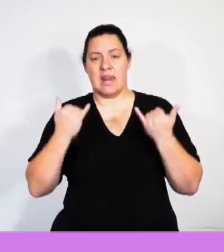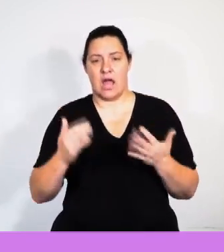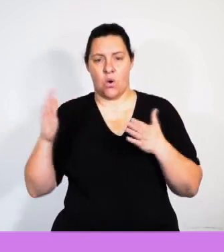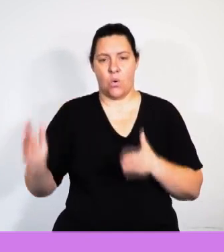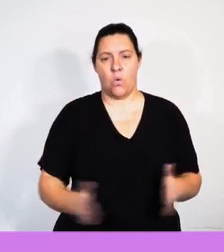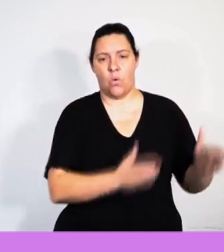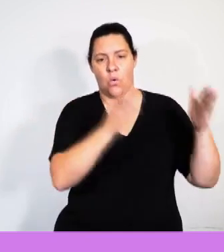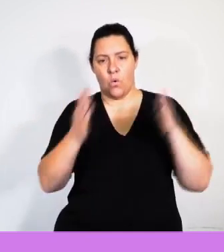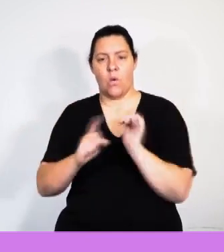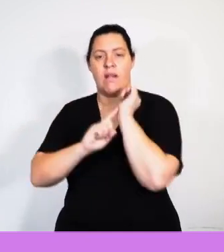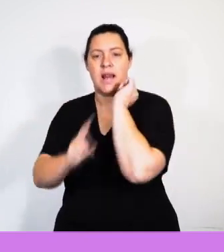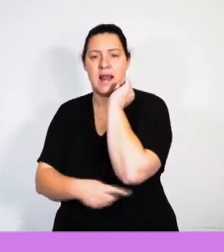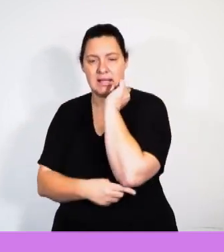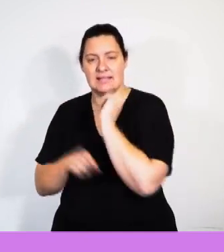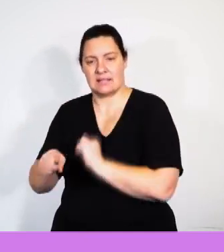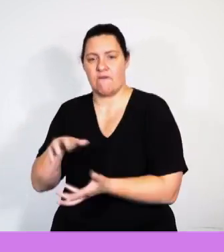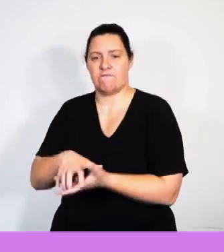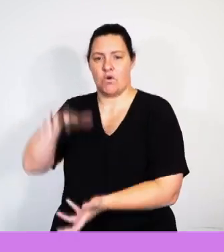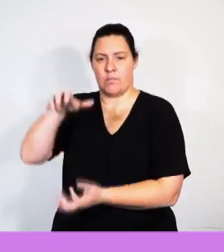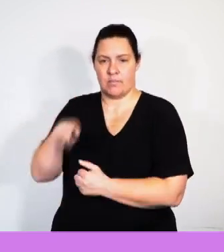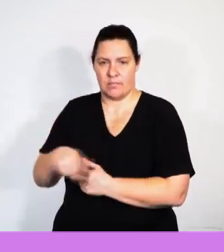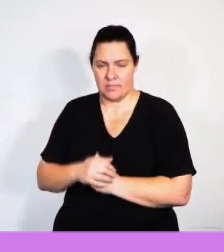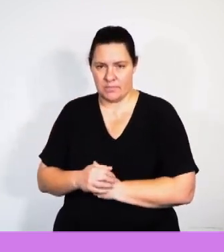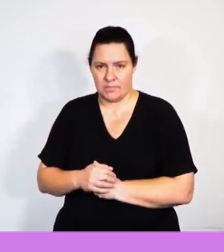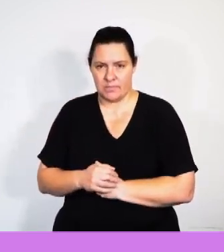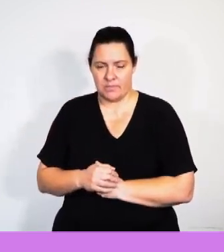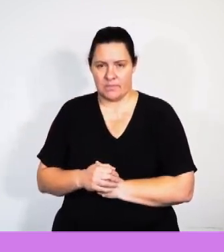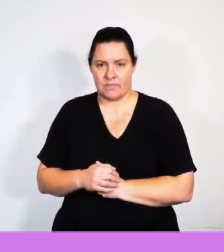Let's move to our last section, which is volume.